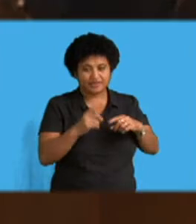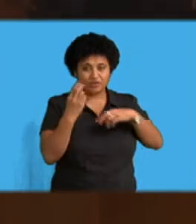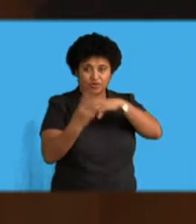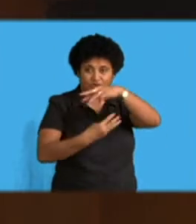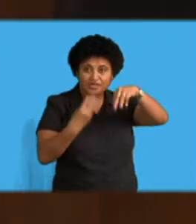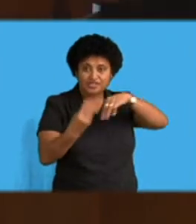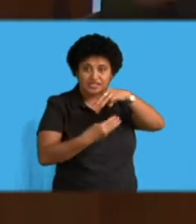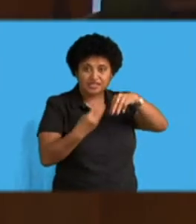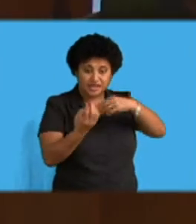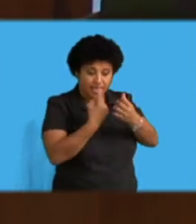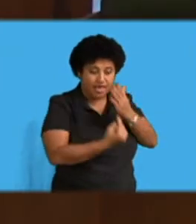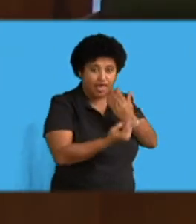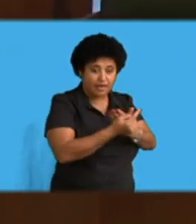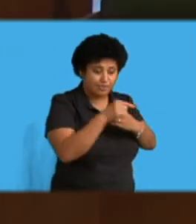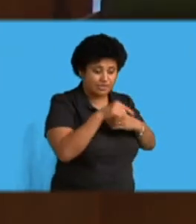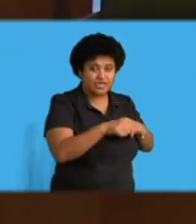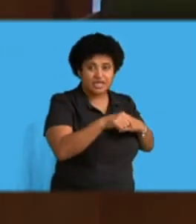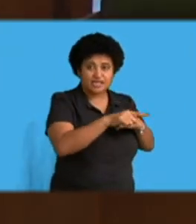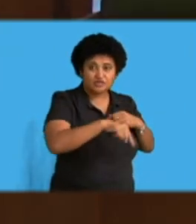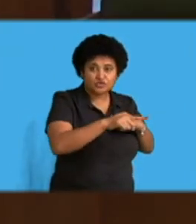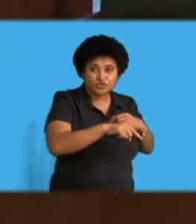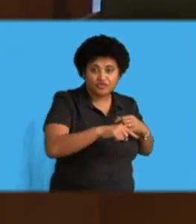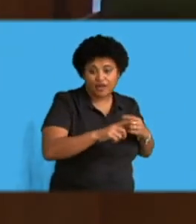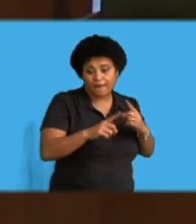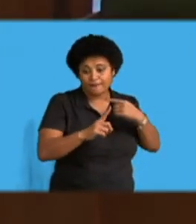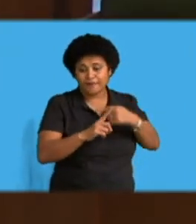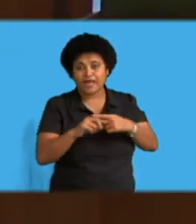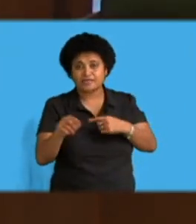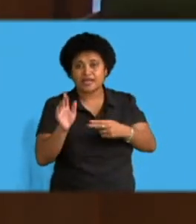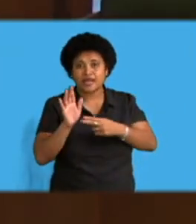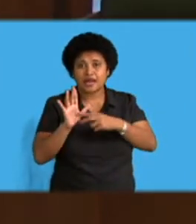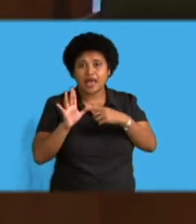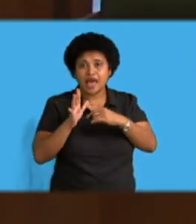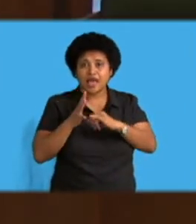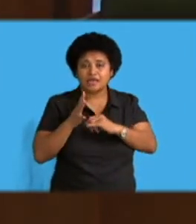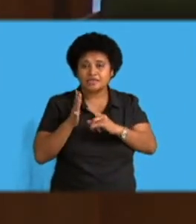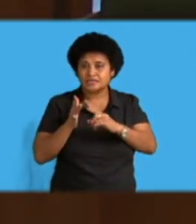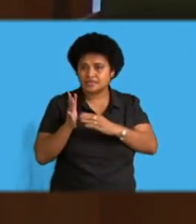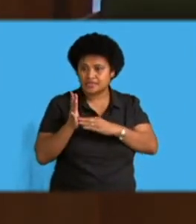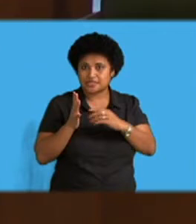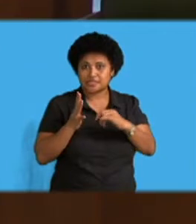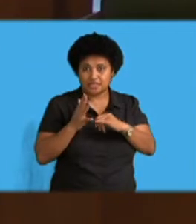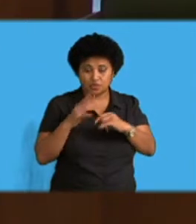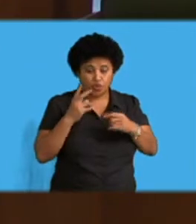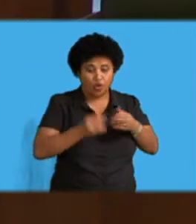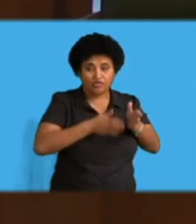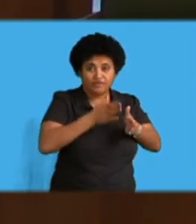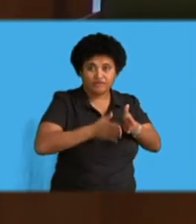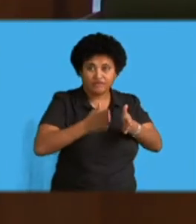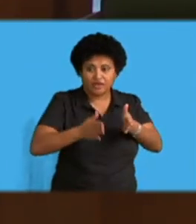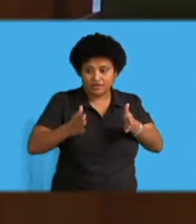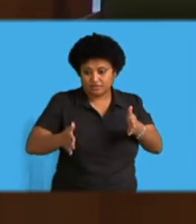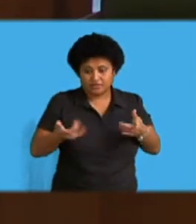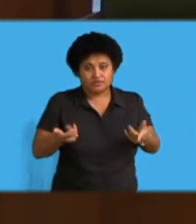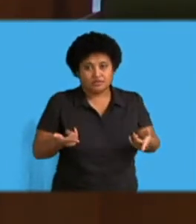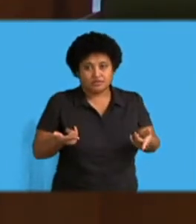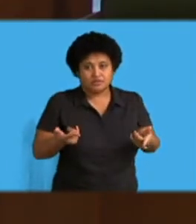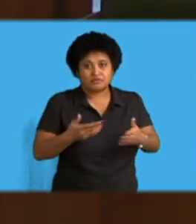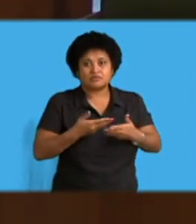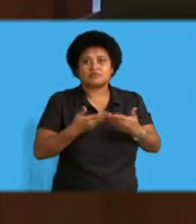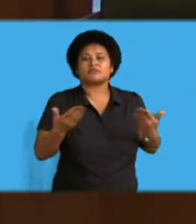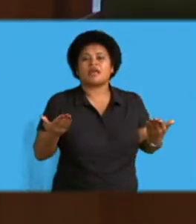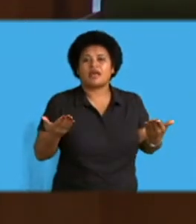hit Suva and Nasinu, hit the manufacturing areas and hit the tourism areas, and we were very lucky it did not hit major tourism